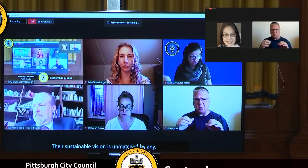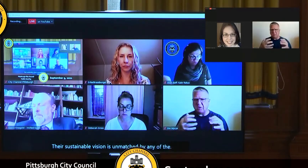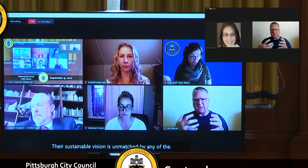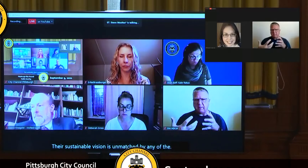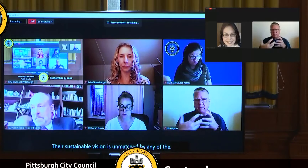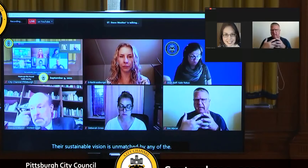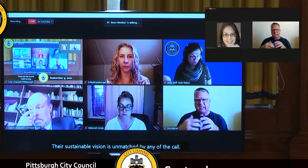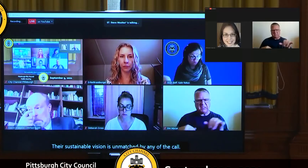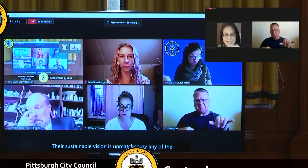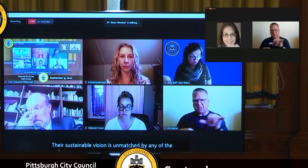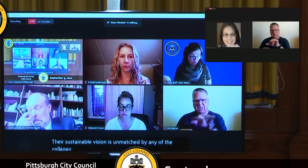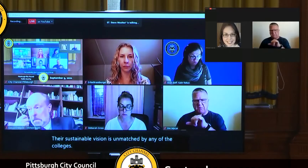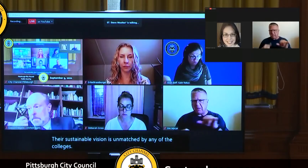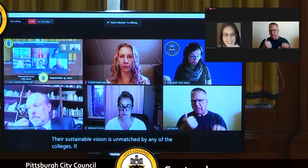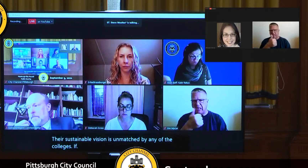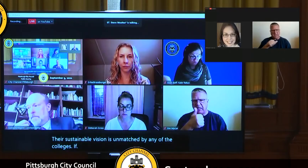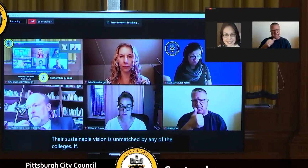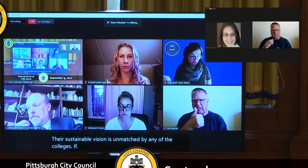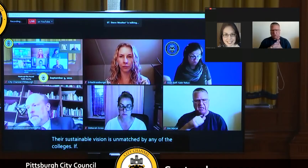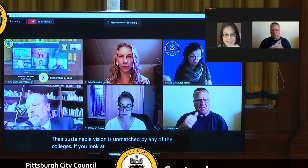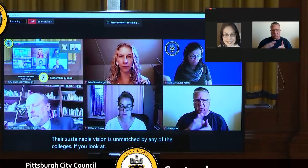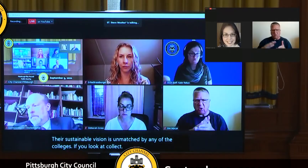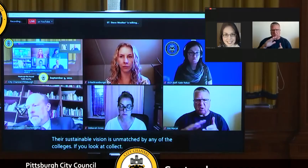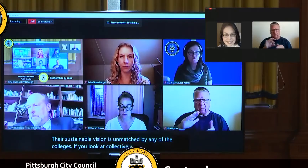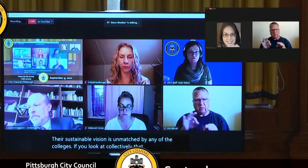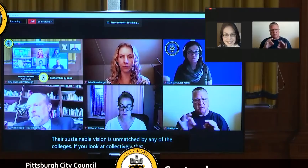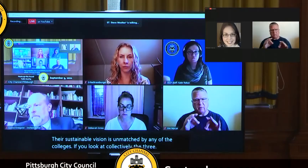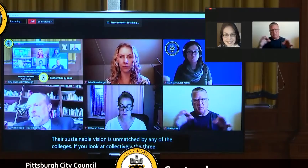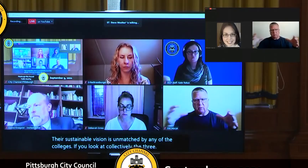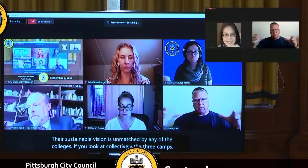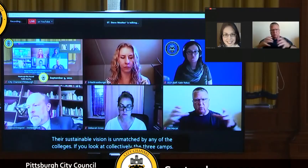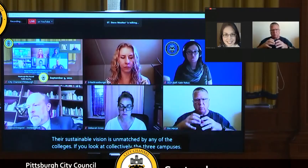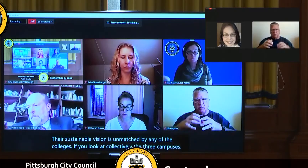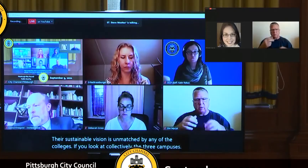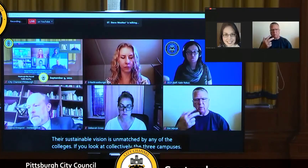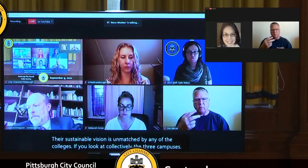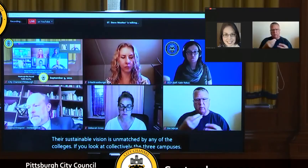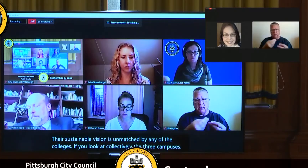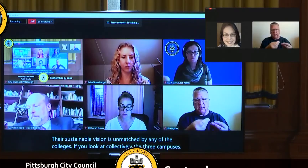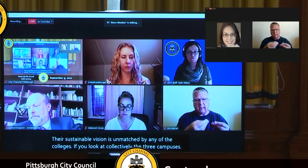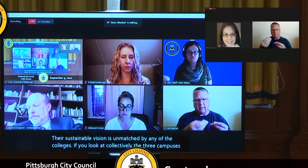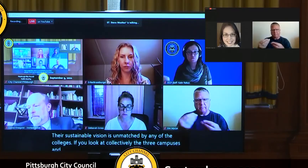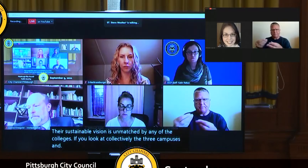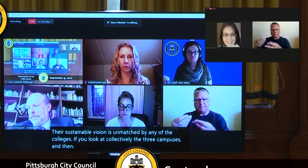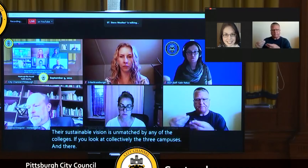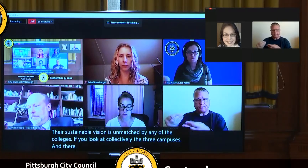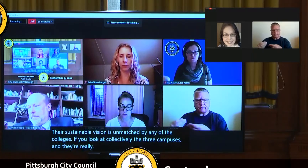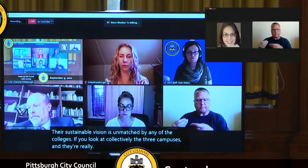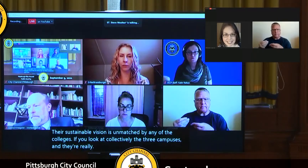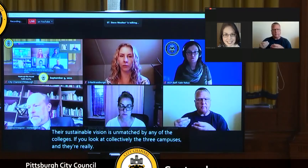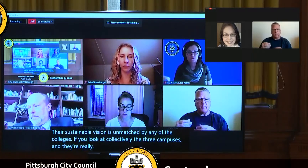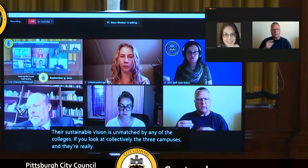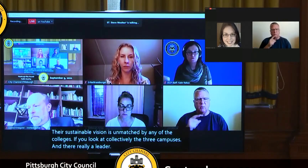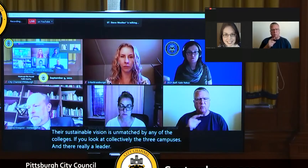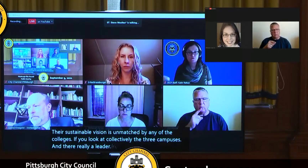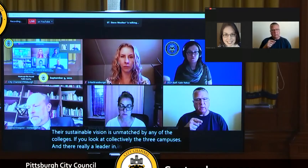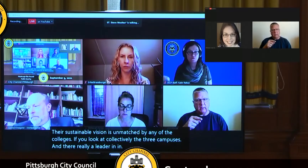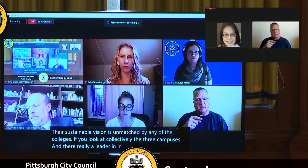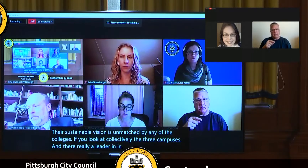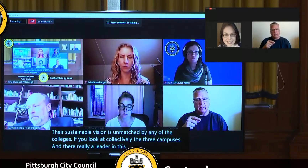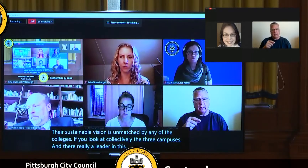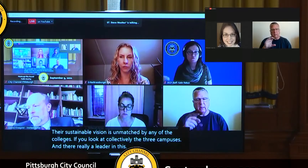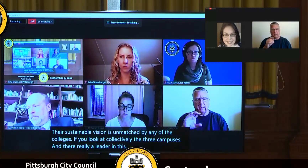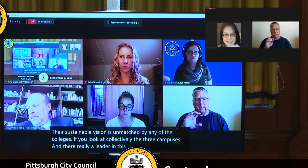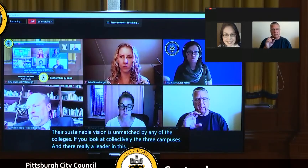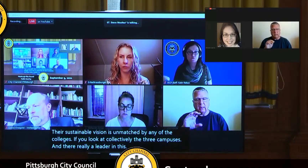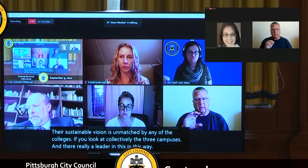the colleges. If you look at collectively the 3 campuses, and they're really a leader in this way,